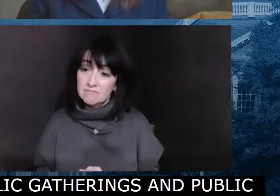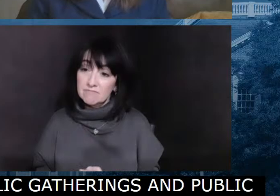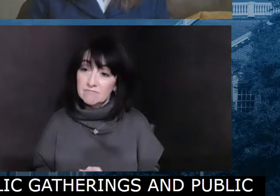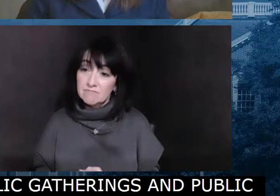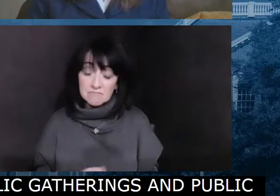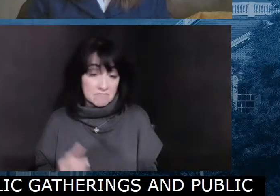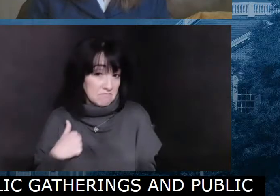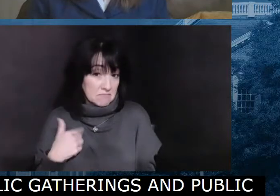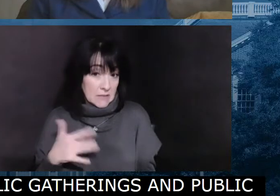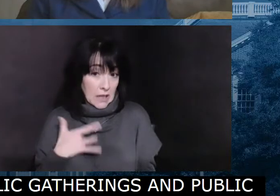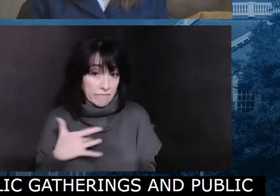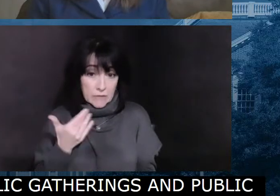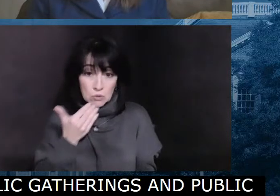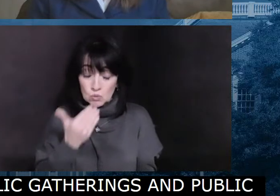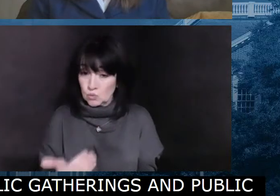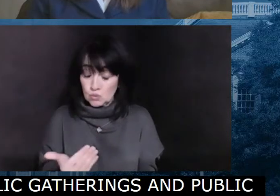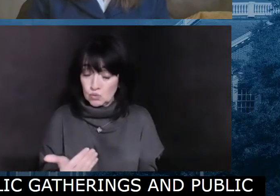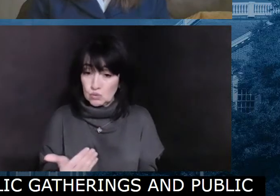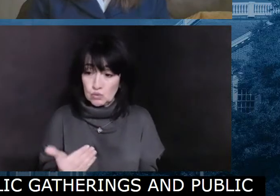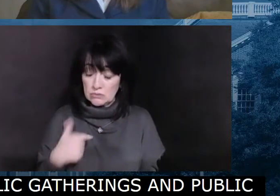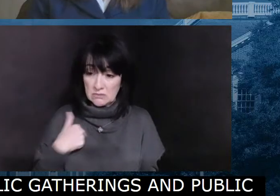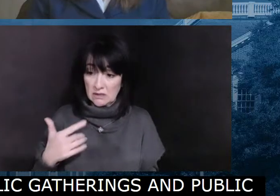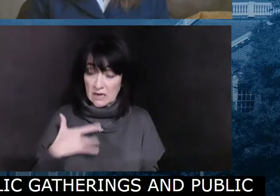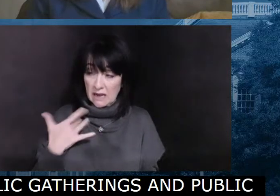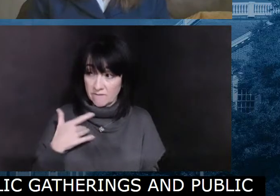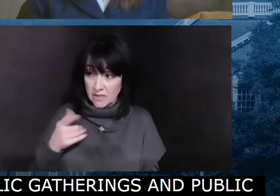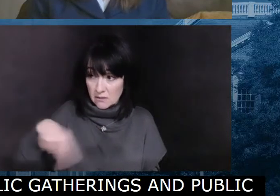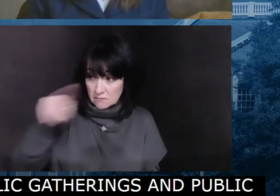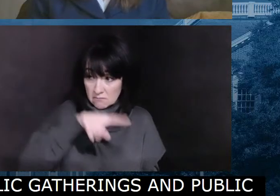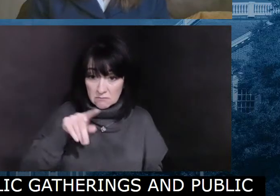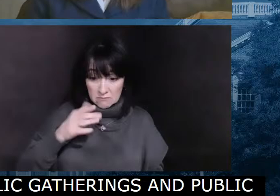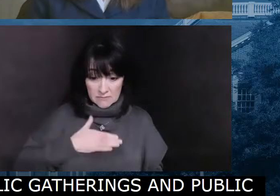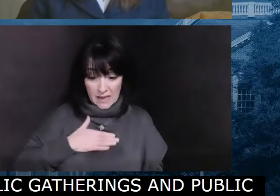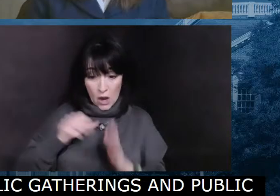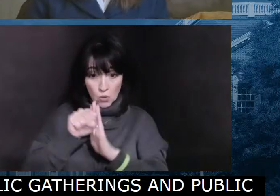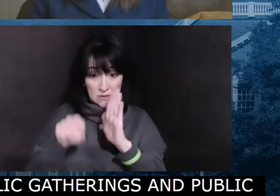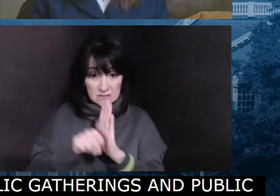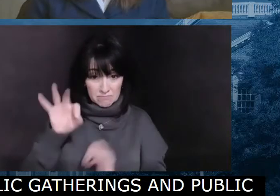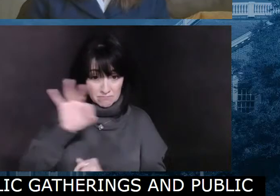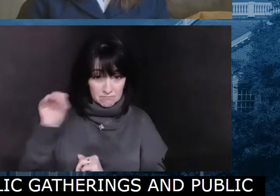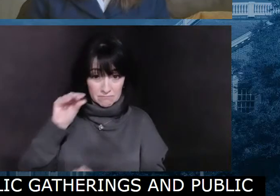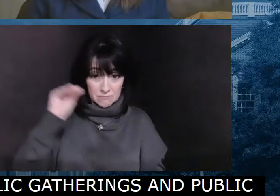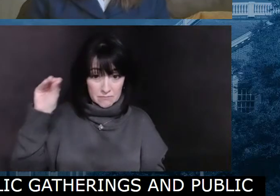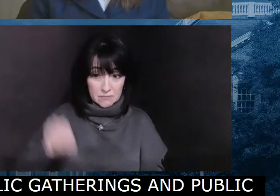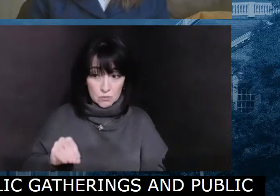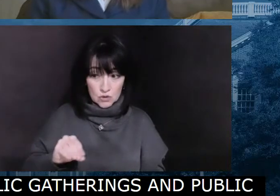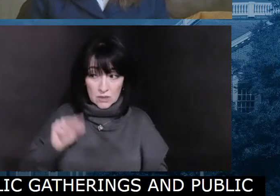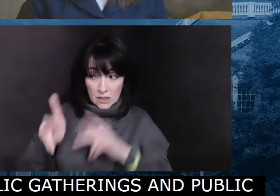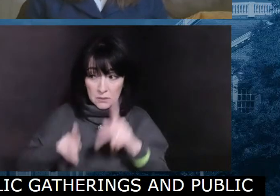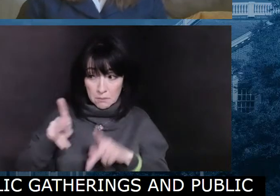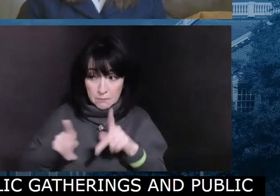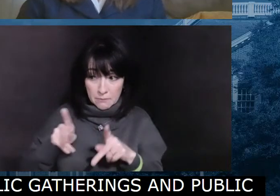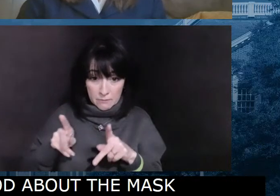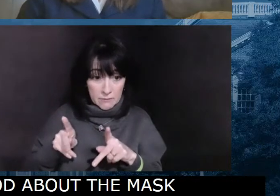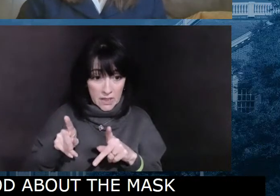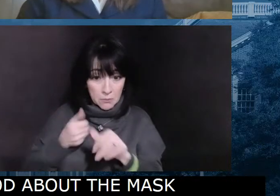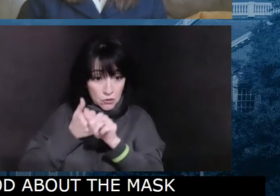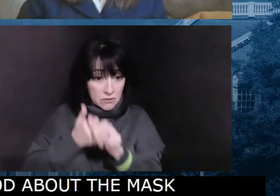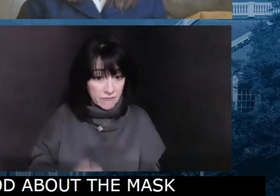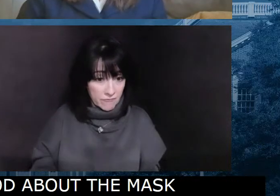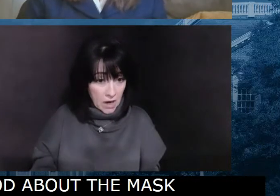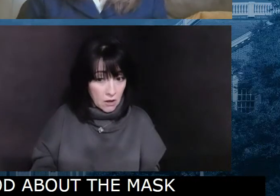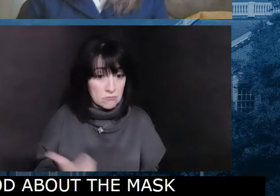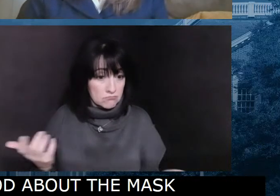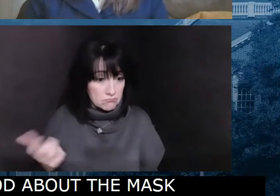feel really good about the mask wearing compliance that we have in our state, and particularly as reported by the mayors in our